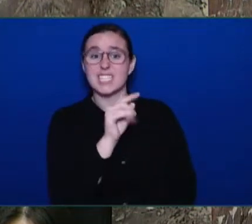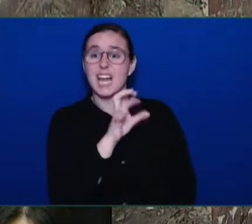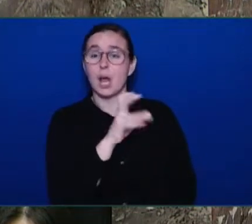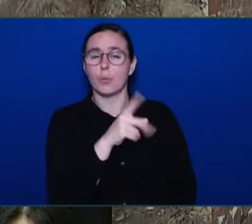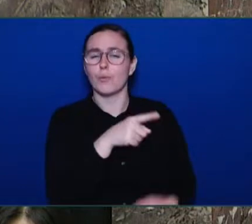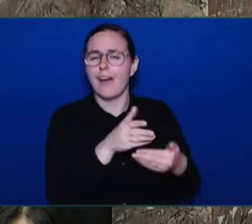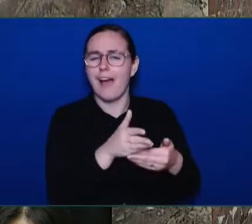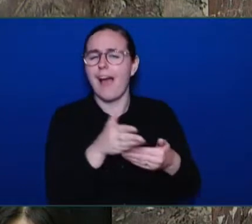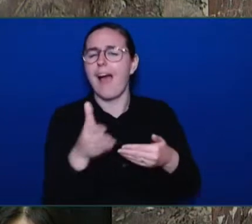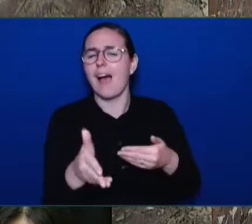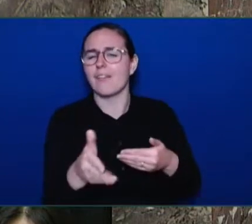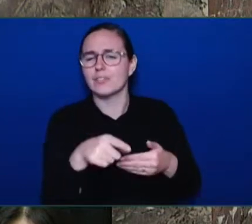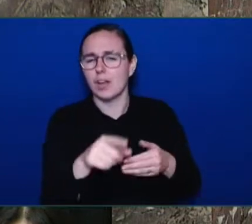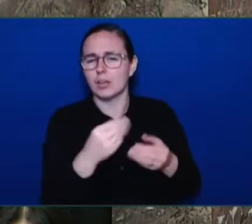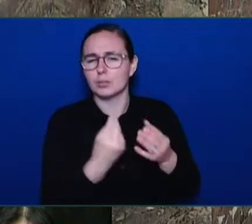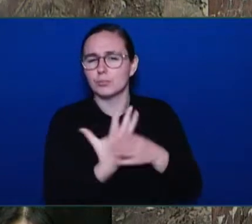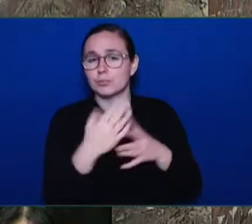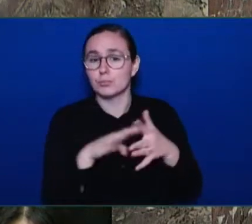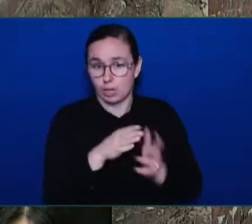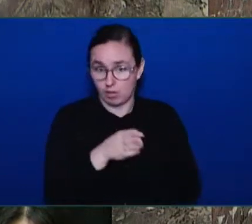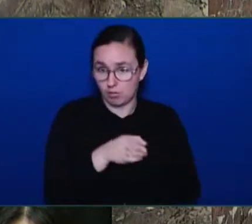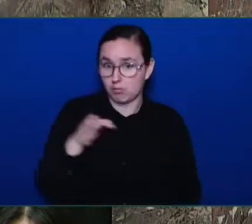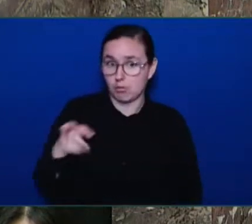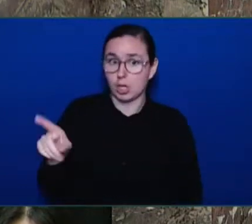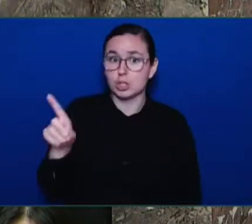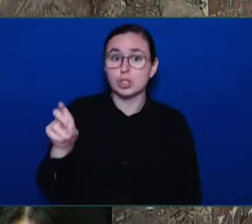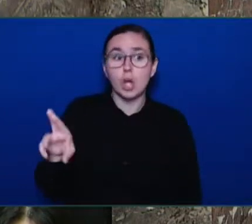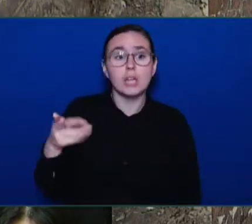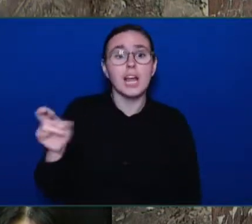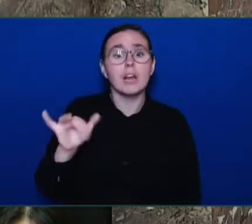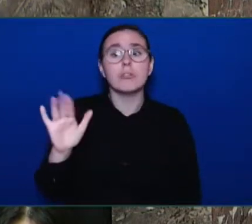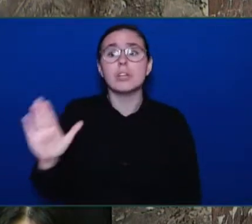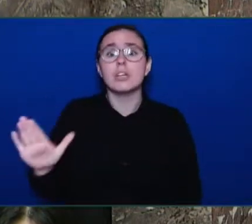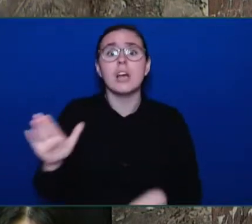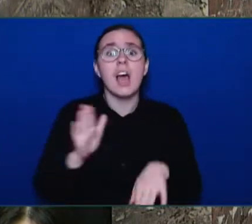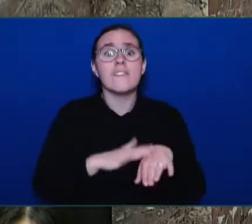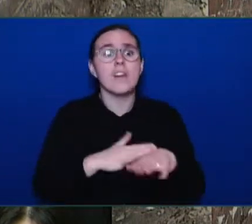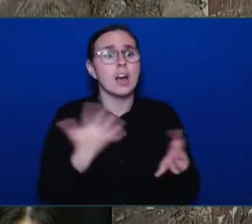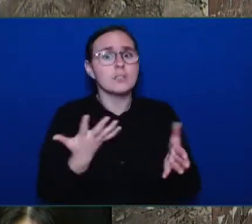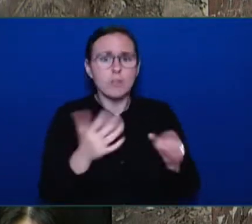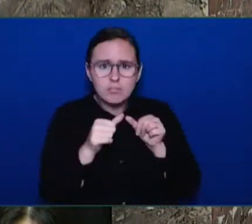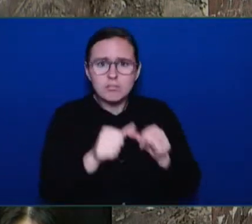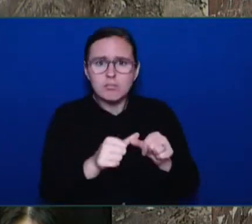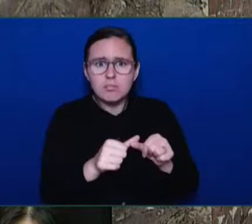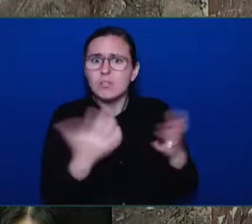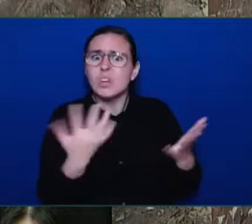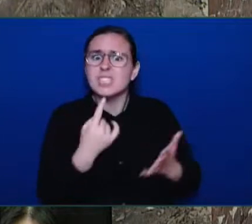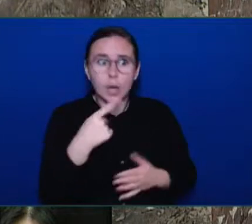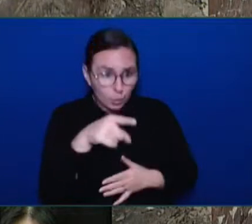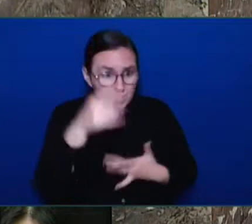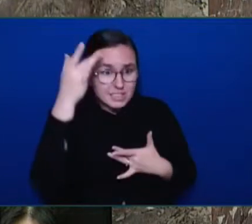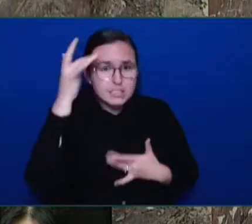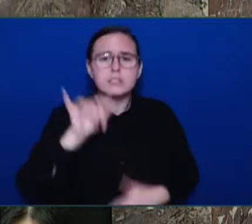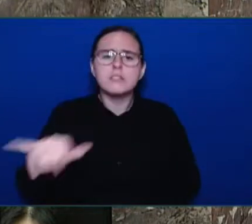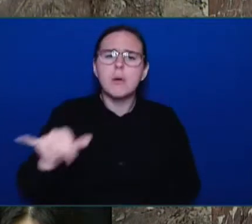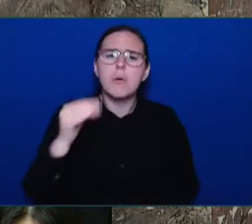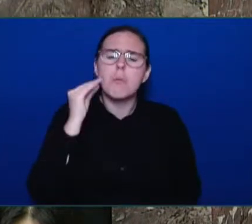continued to be what it should have been, which is stay home when you're sick. In December, at a time of high contact